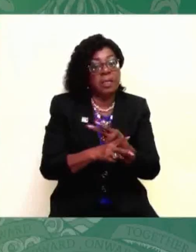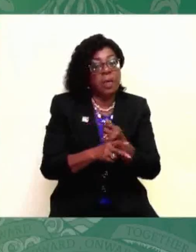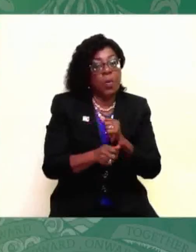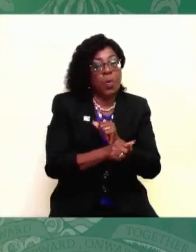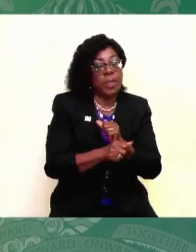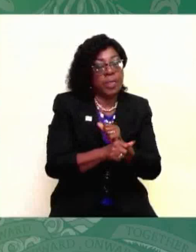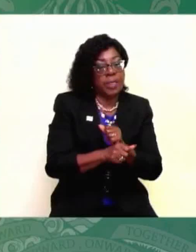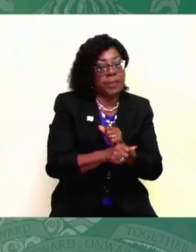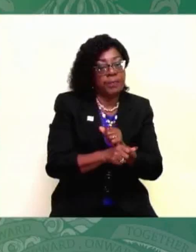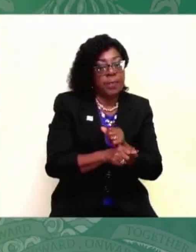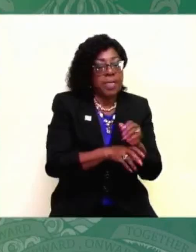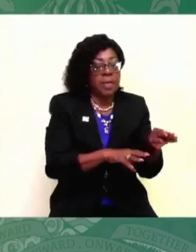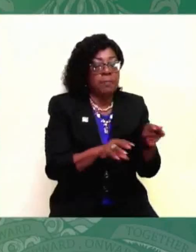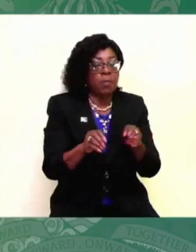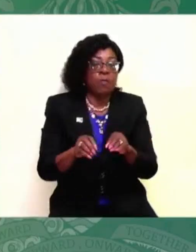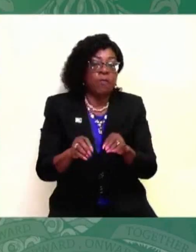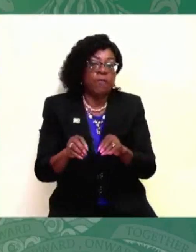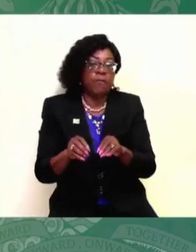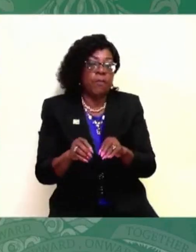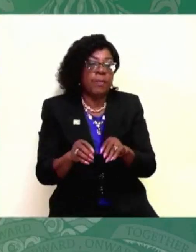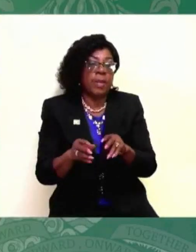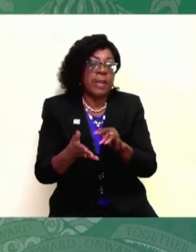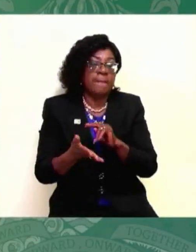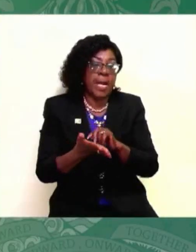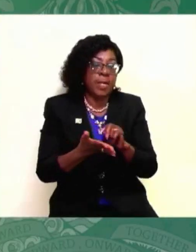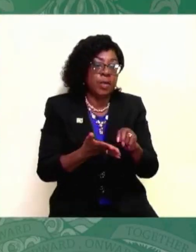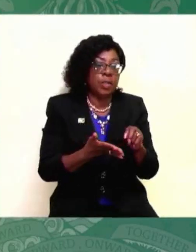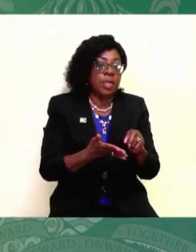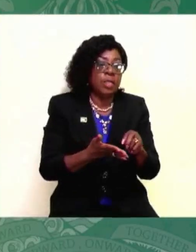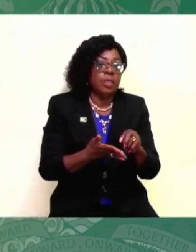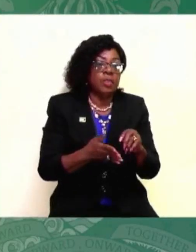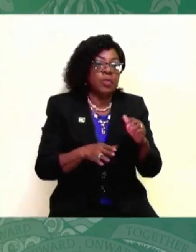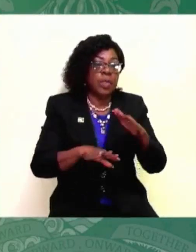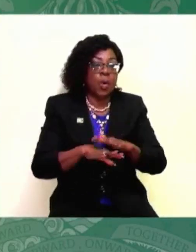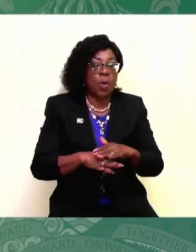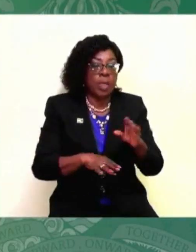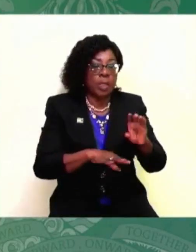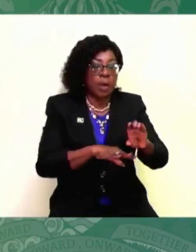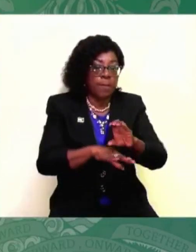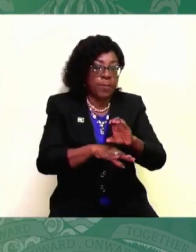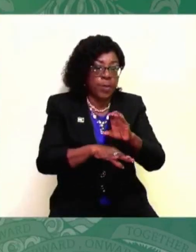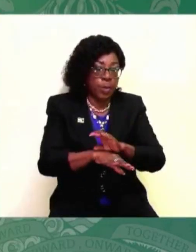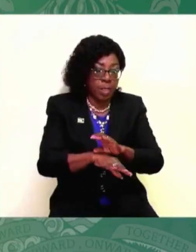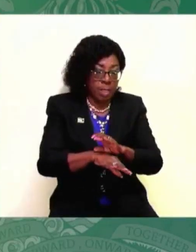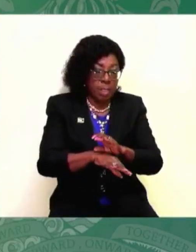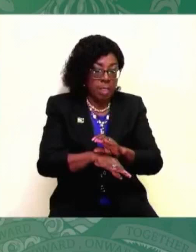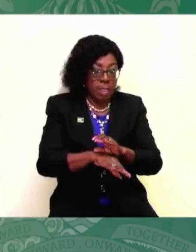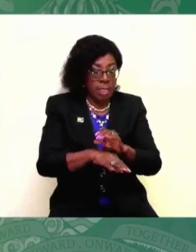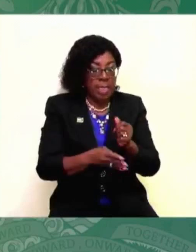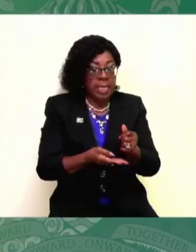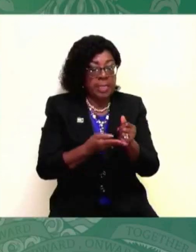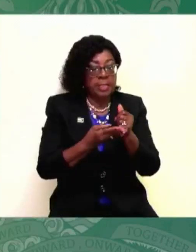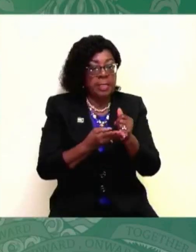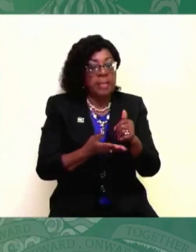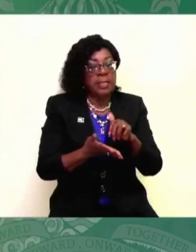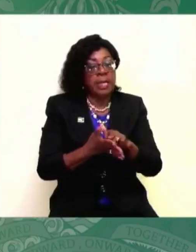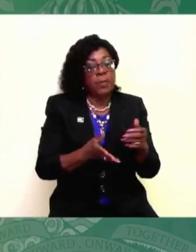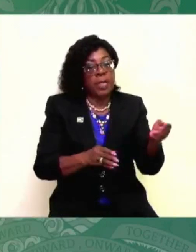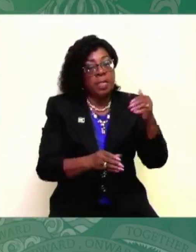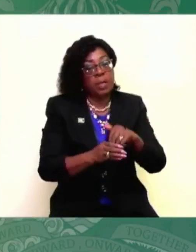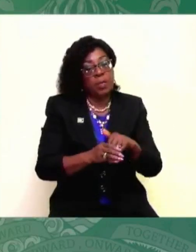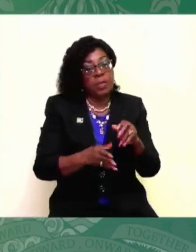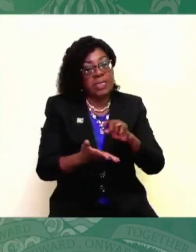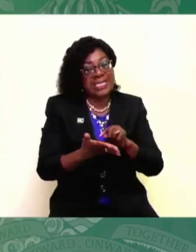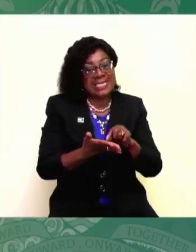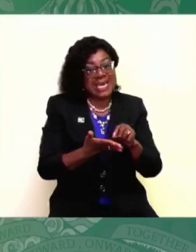intends to move from a manual inspection process to an automated system and digital-aided approach. That will include testing